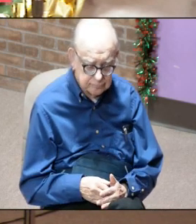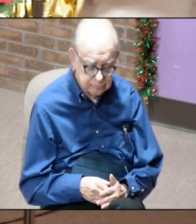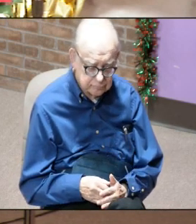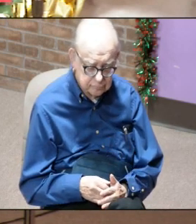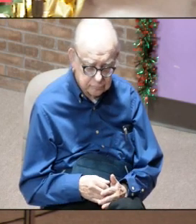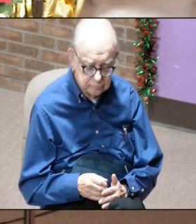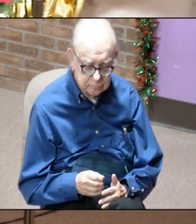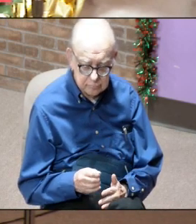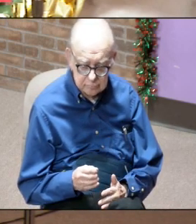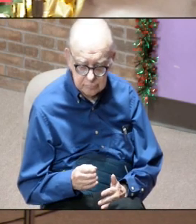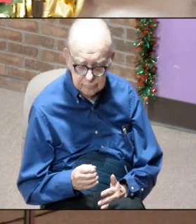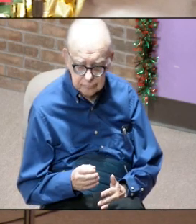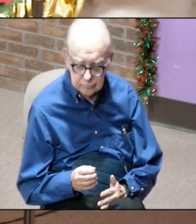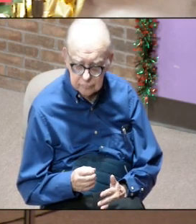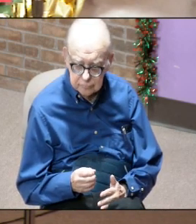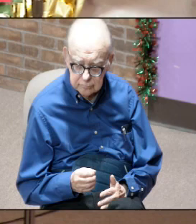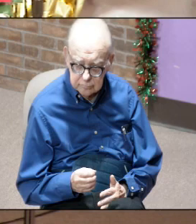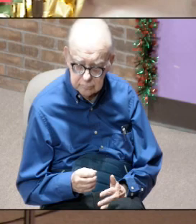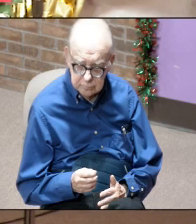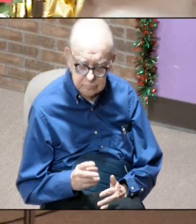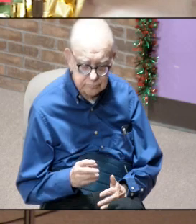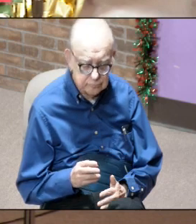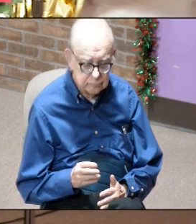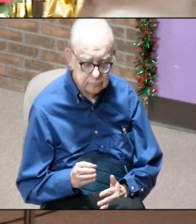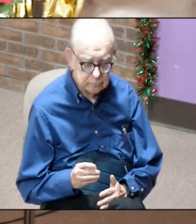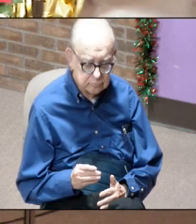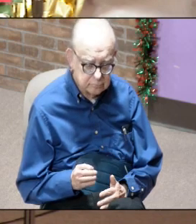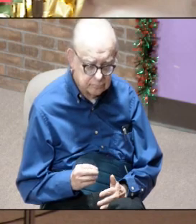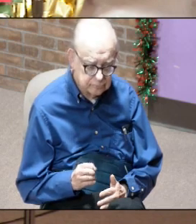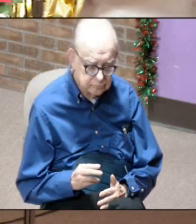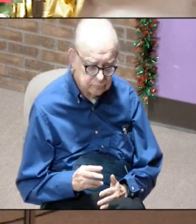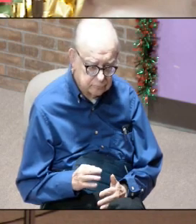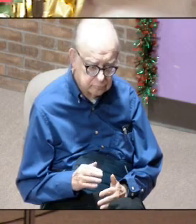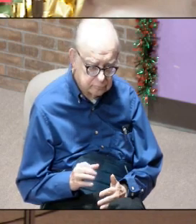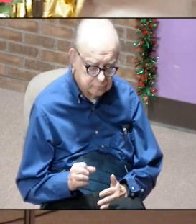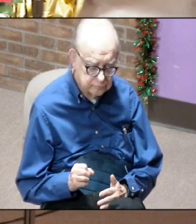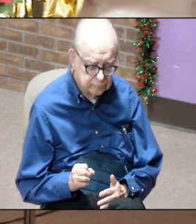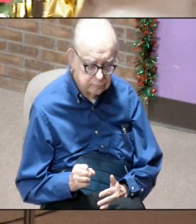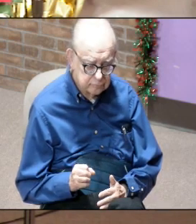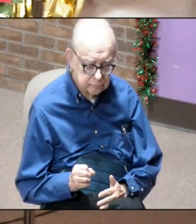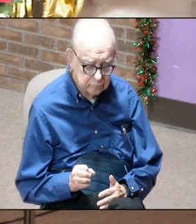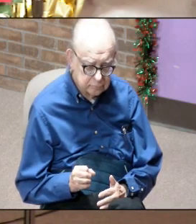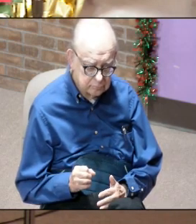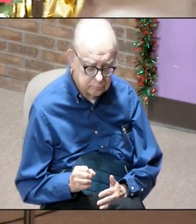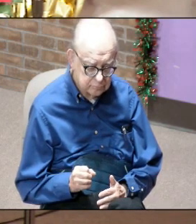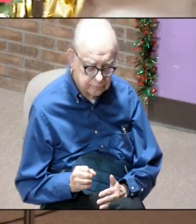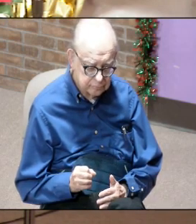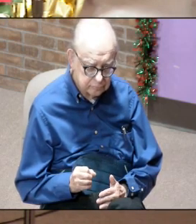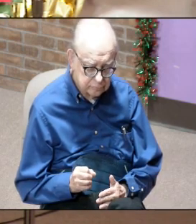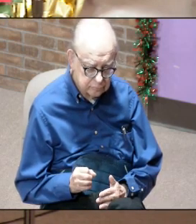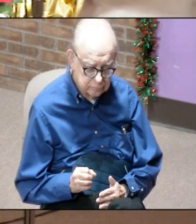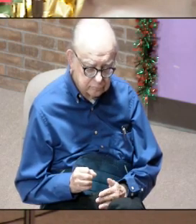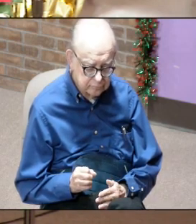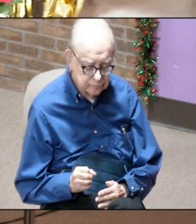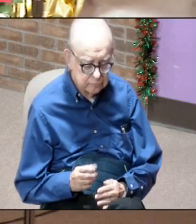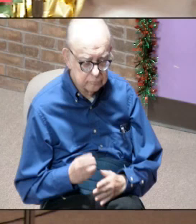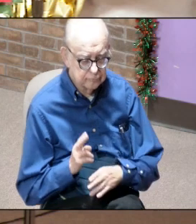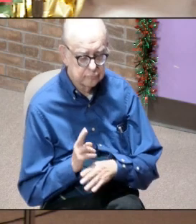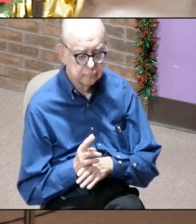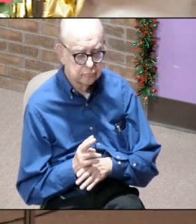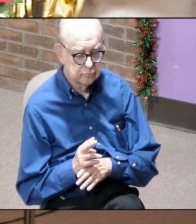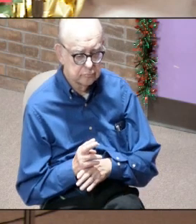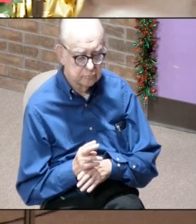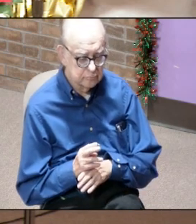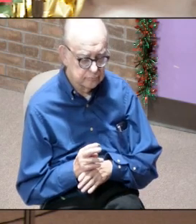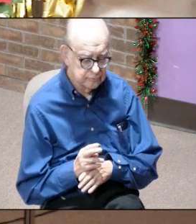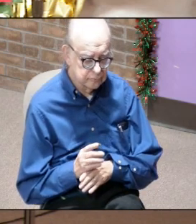denarius, for a denarius was generally a thing that used there was